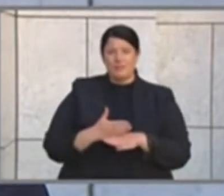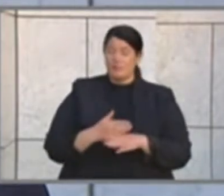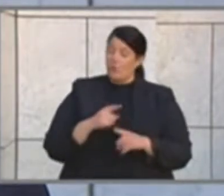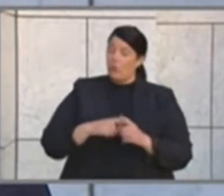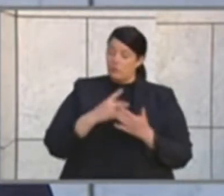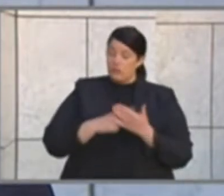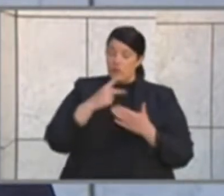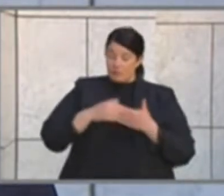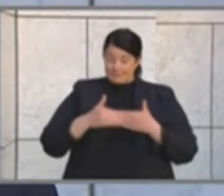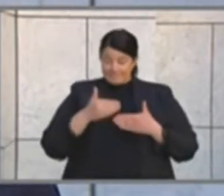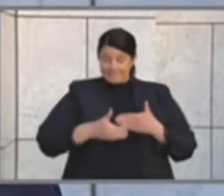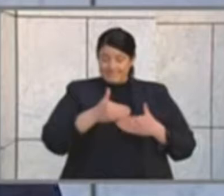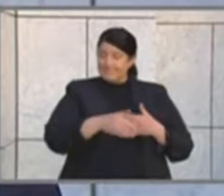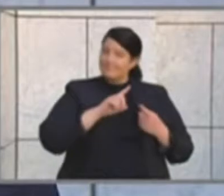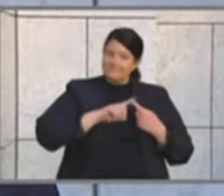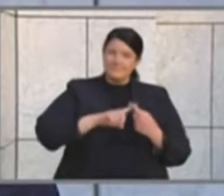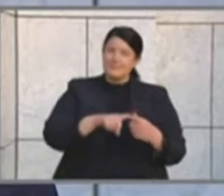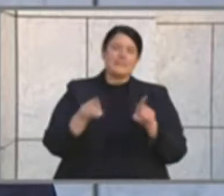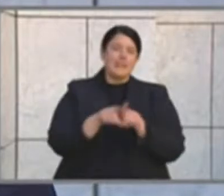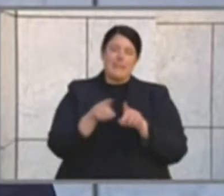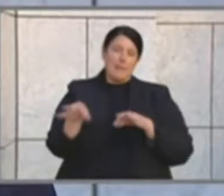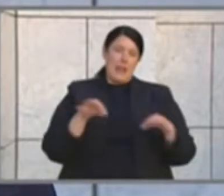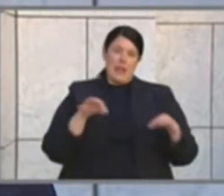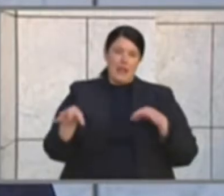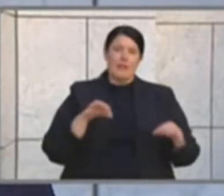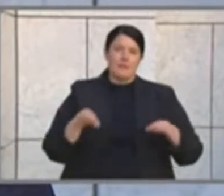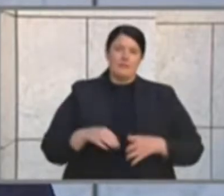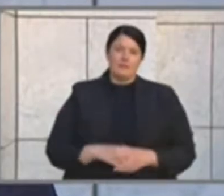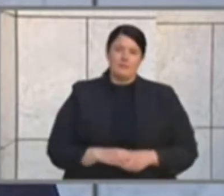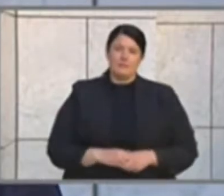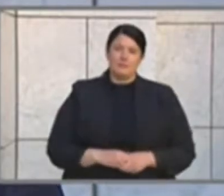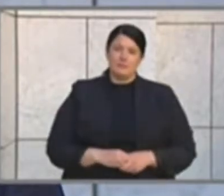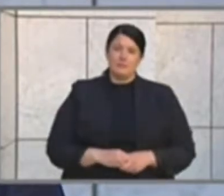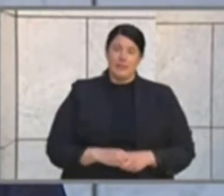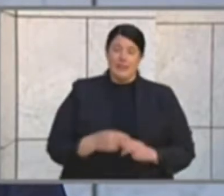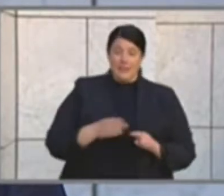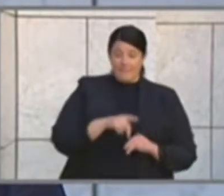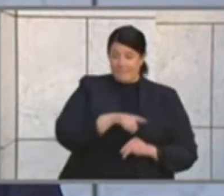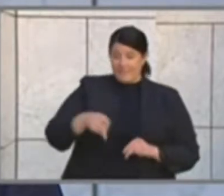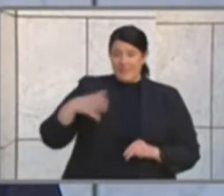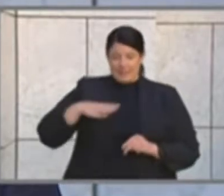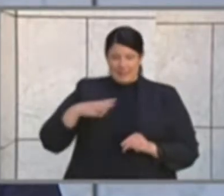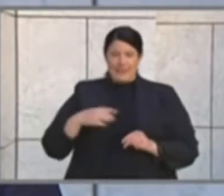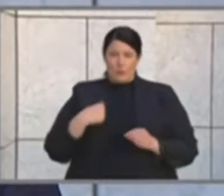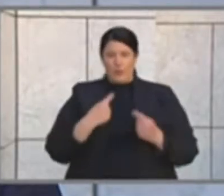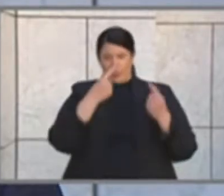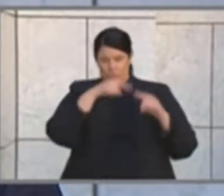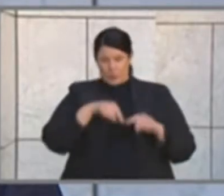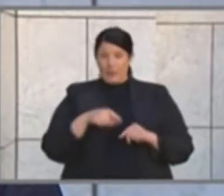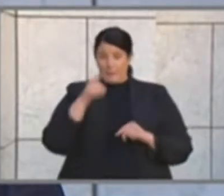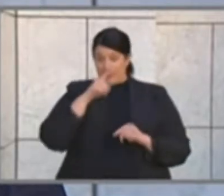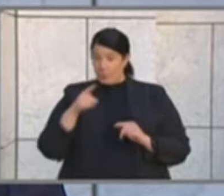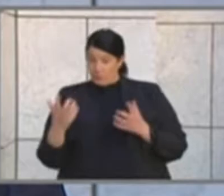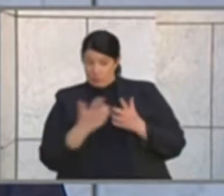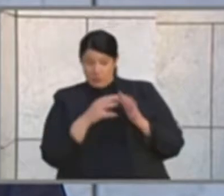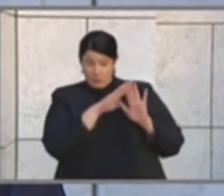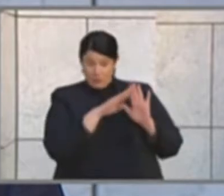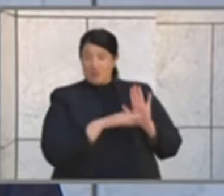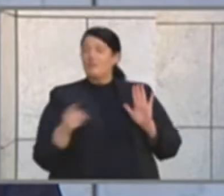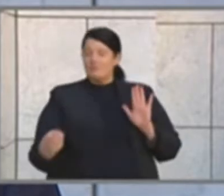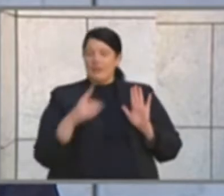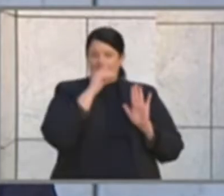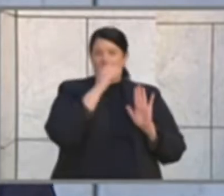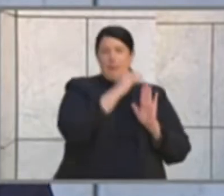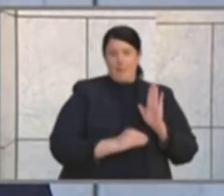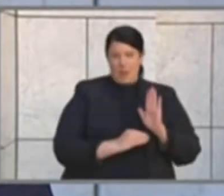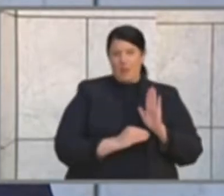as we've set it out, to provide that support on a demand-driven basis. So it is built to take up the load that it